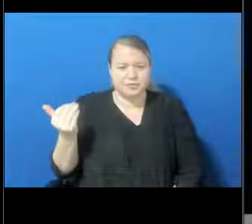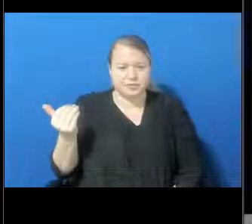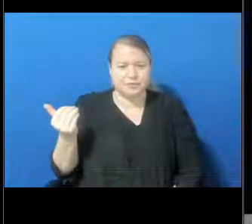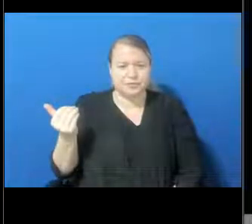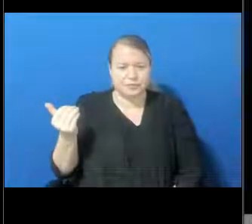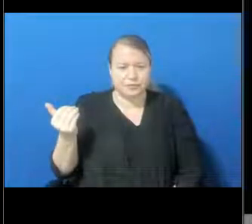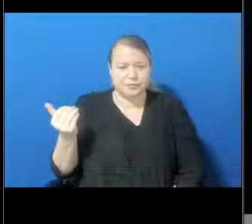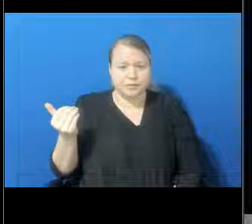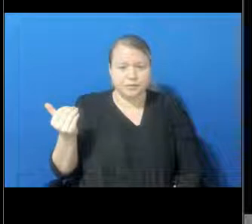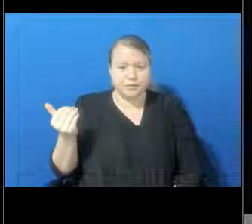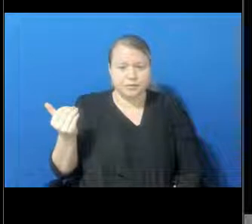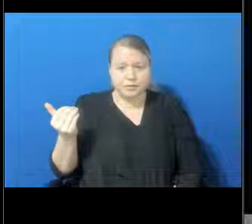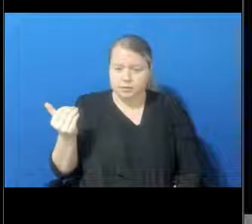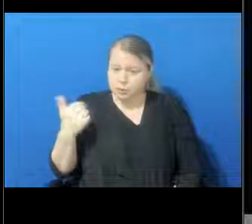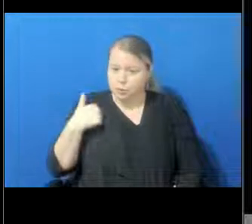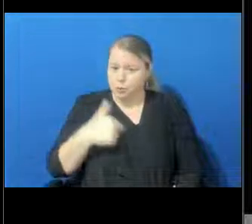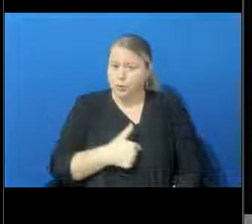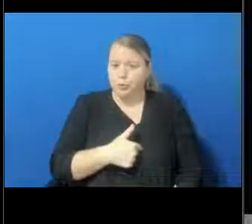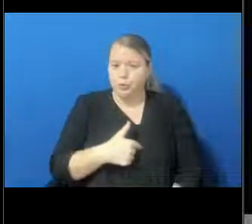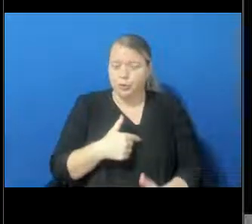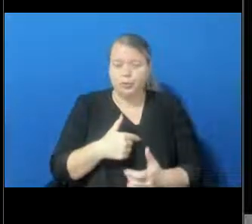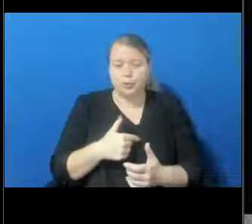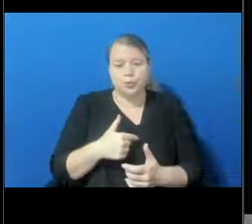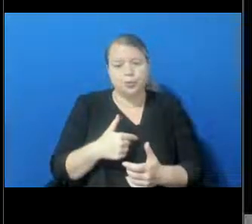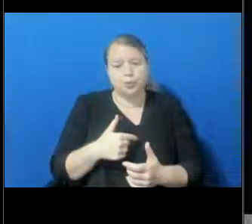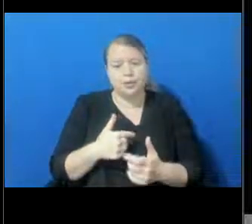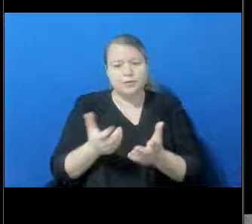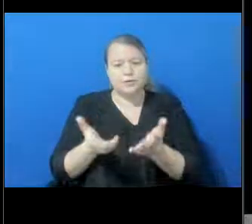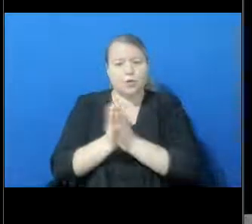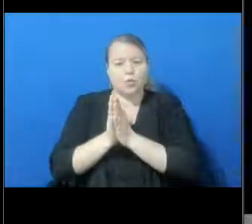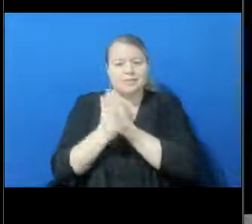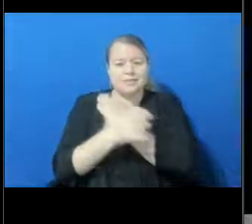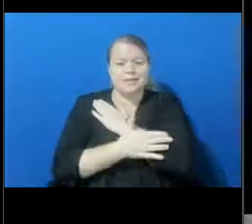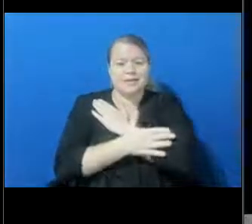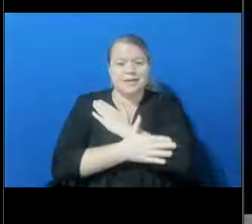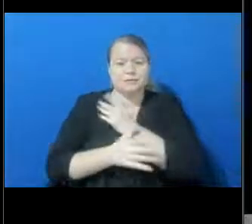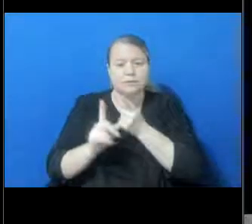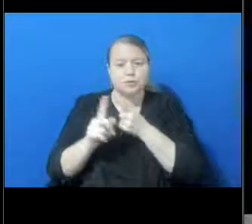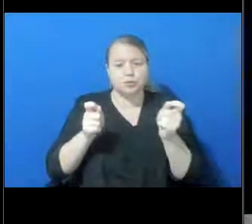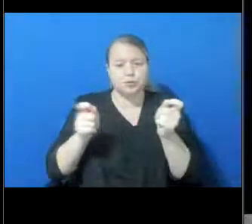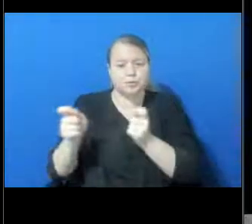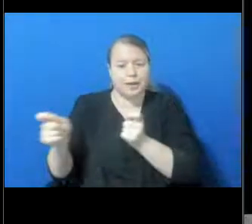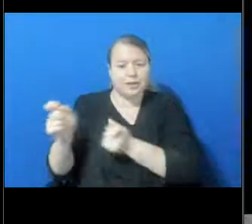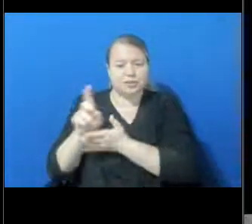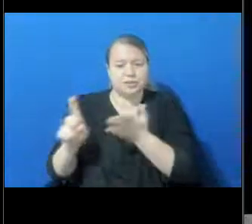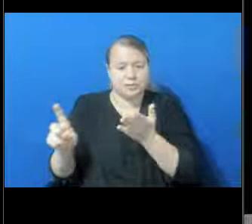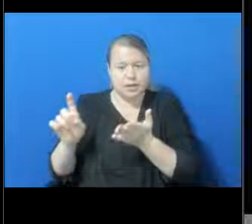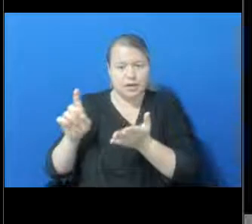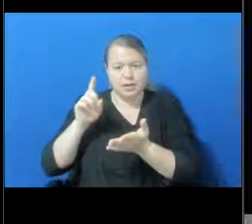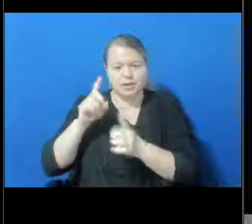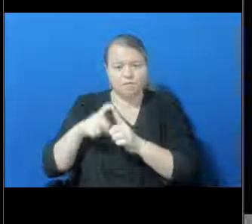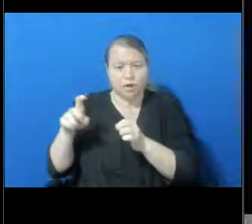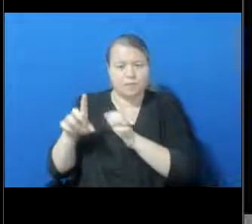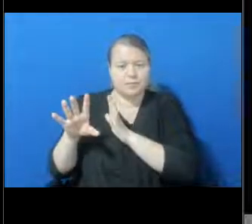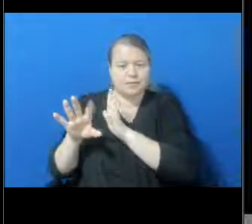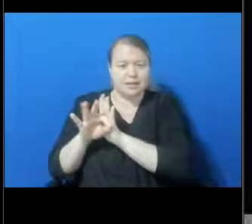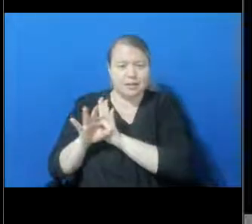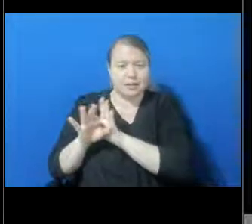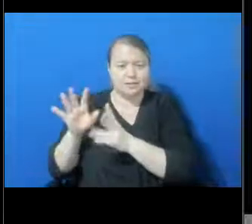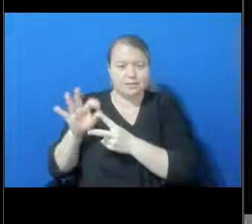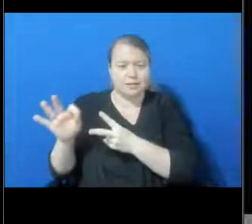were requested by the county to manage the design of the selected option that